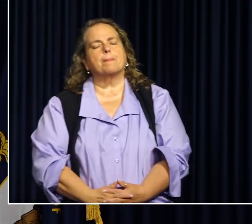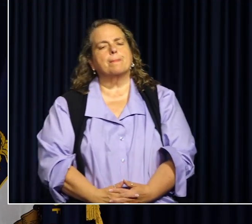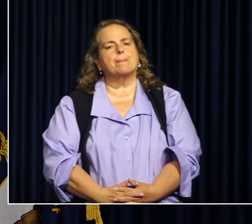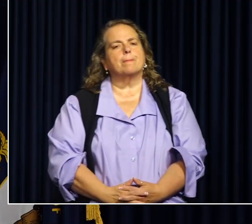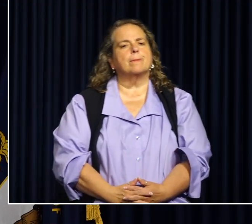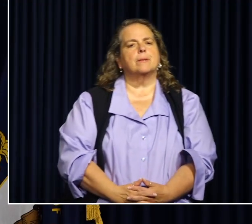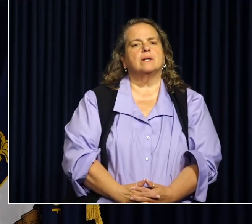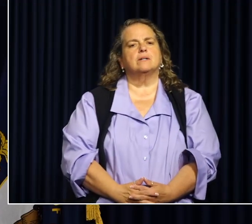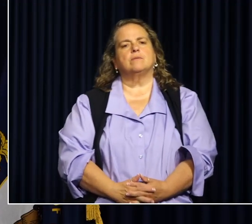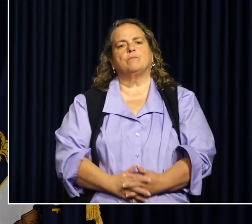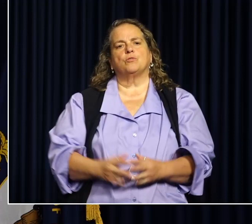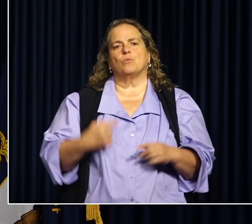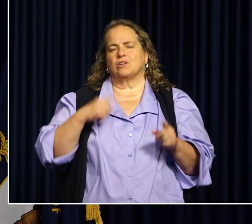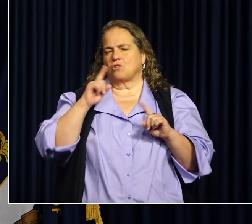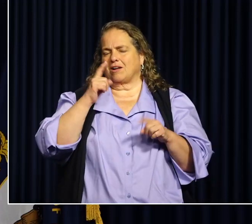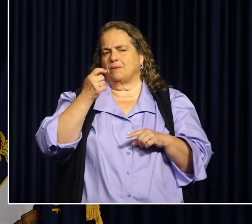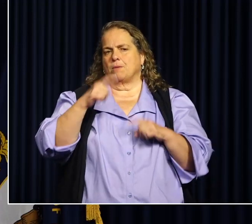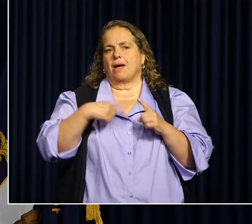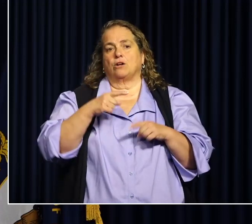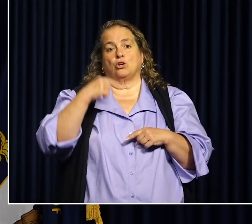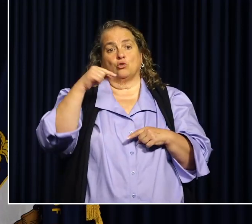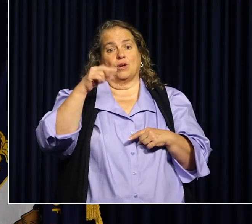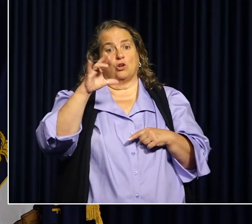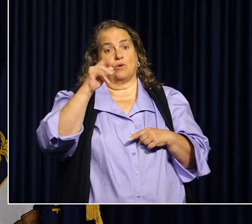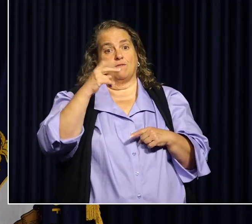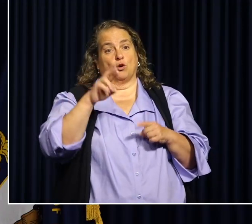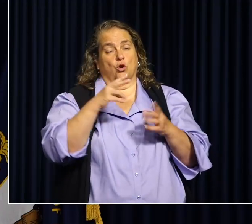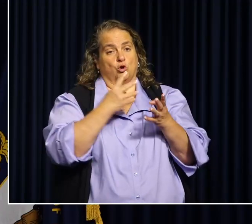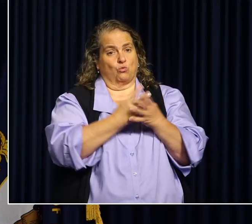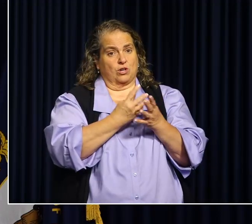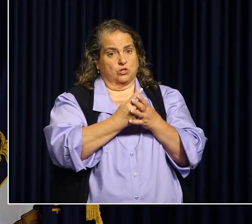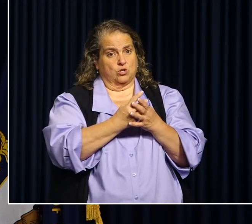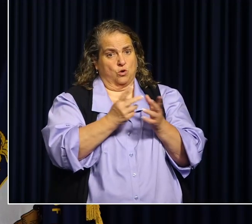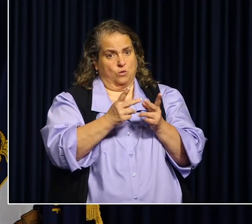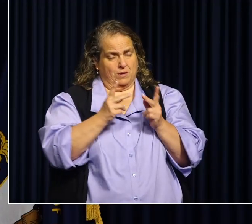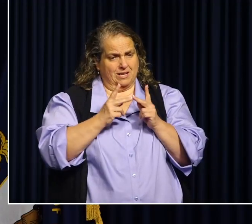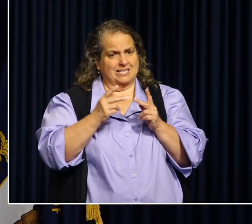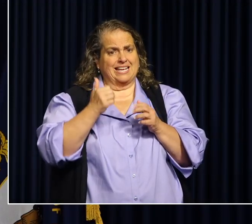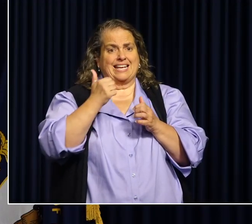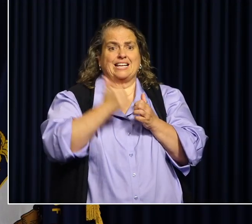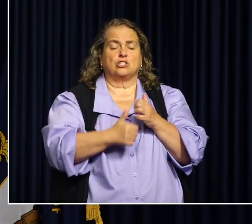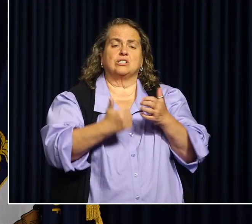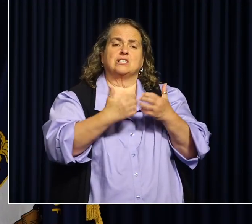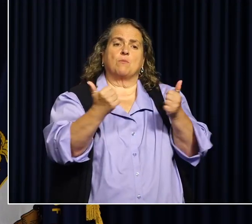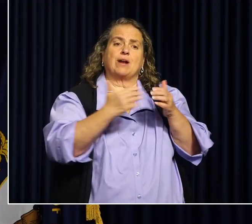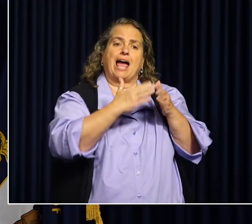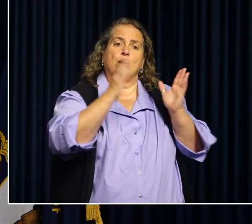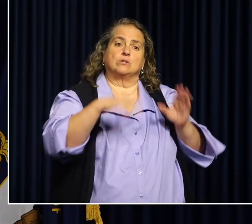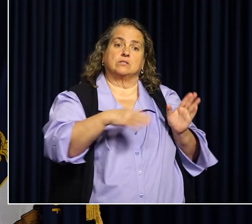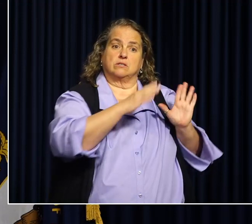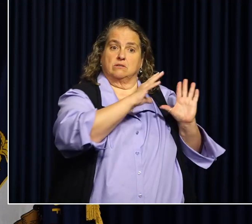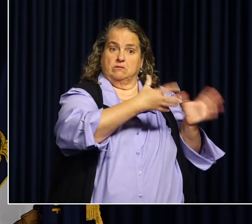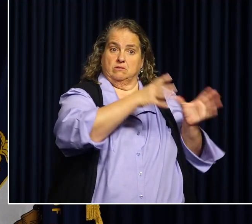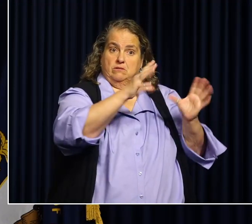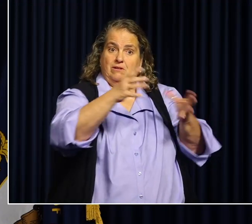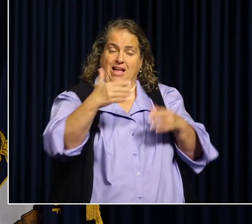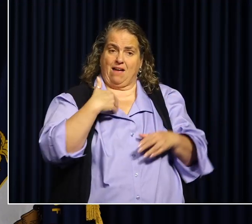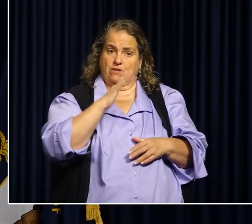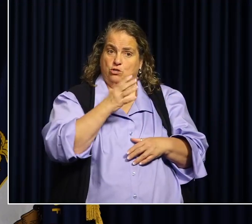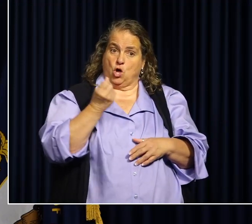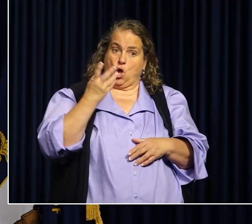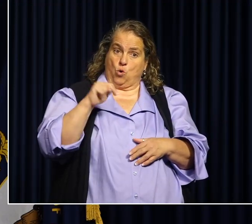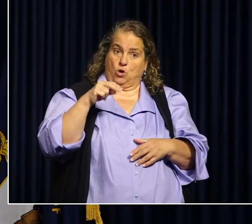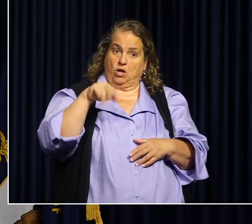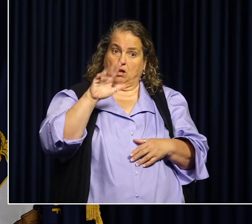So we talked a little bit about Green River Correctional Facility. Does each separate housing unit have its own guards, or are guards going